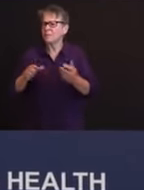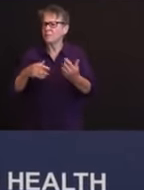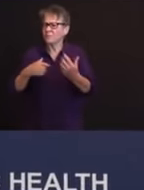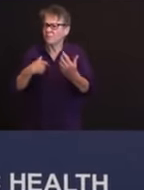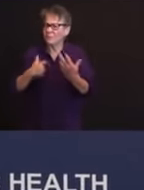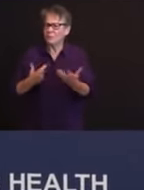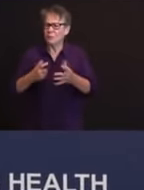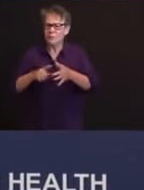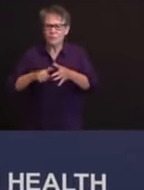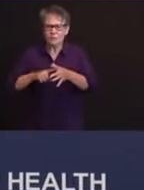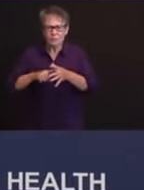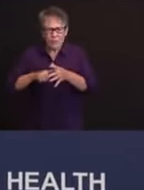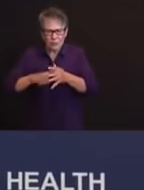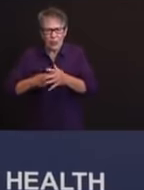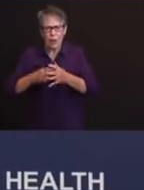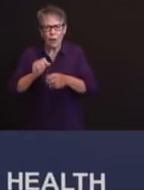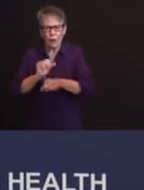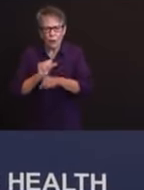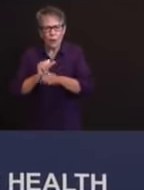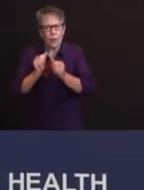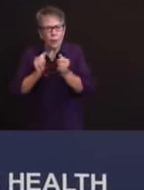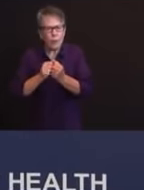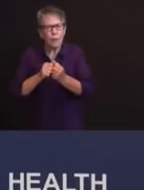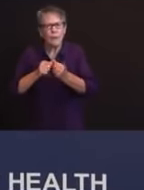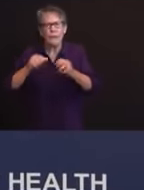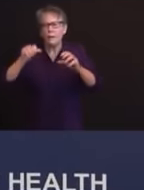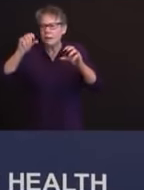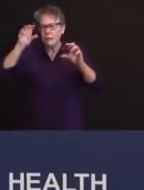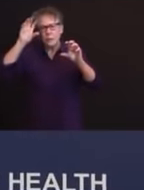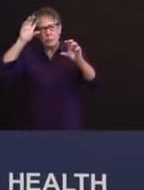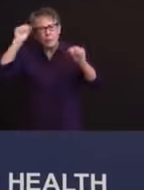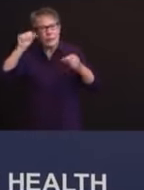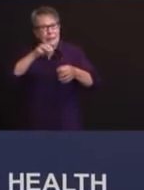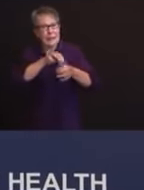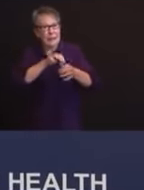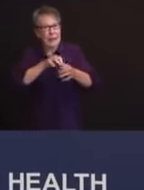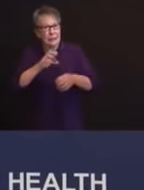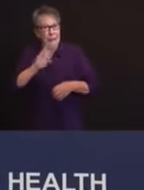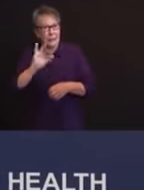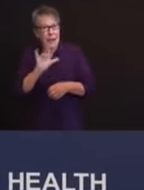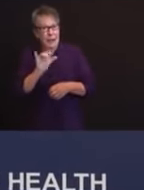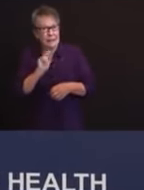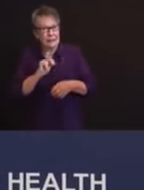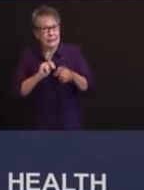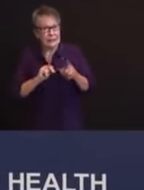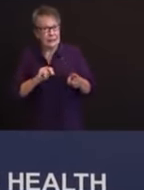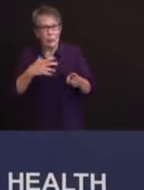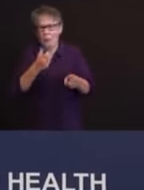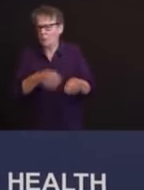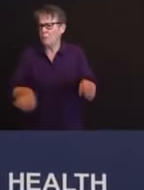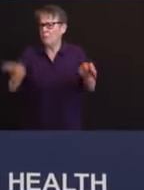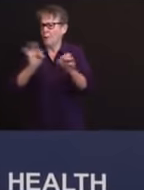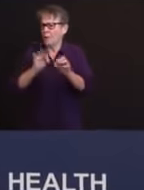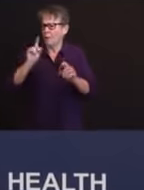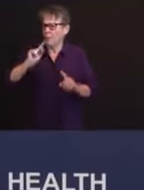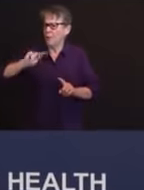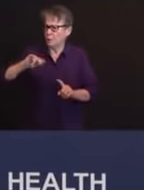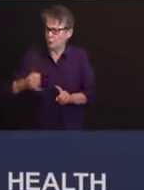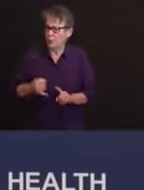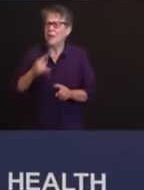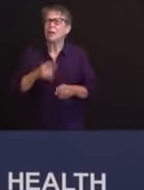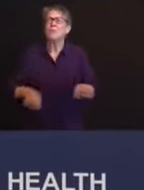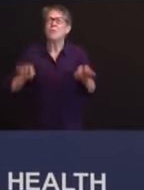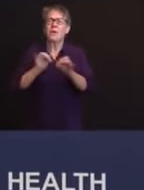only important to our nation as a whole, but to New Jersey specifically. First and foremost, we stand ready to work with